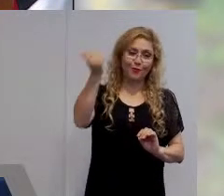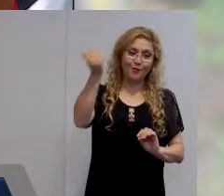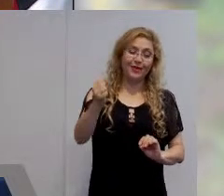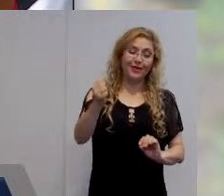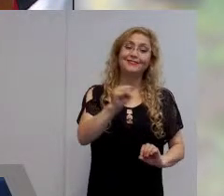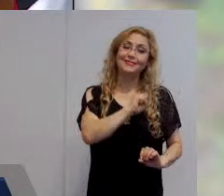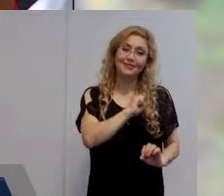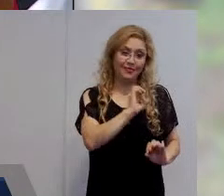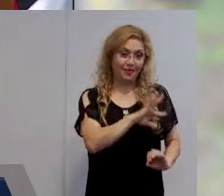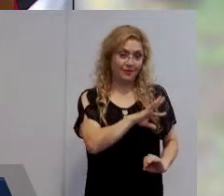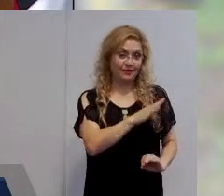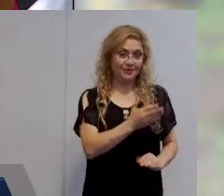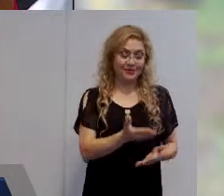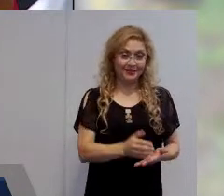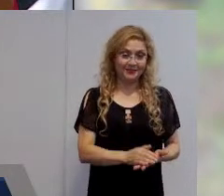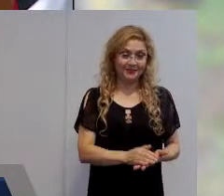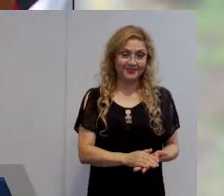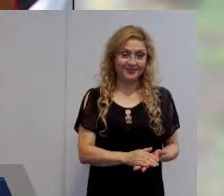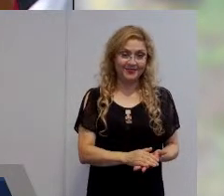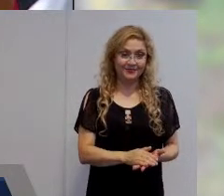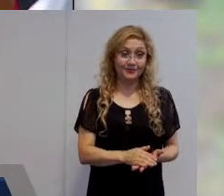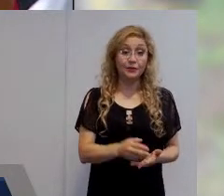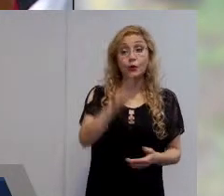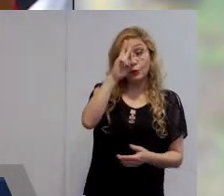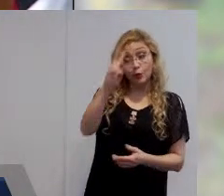It is an honor for me to address